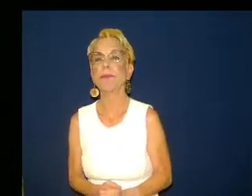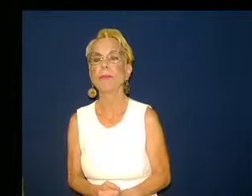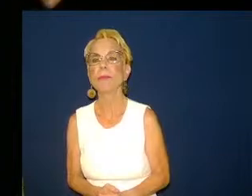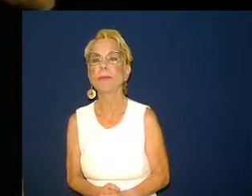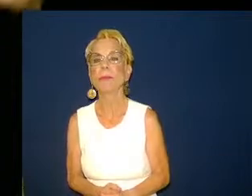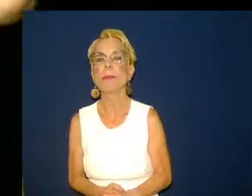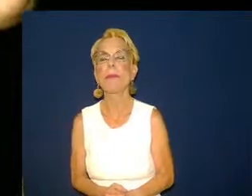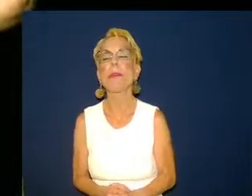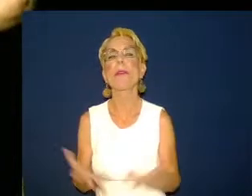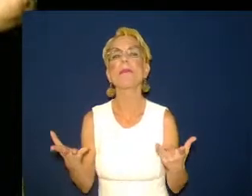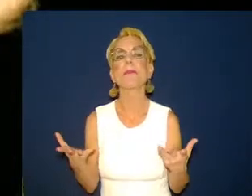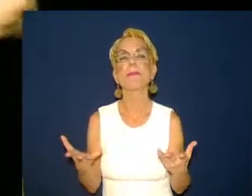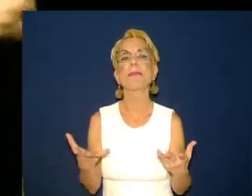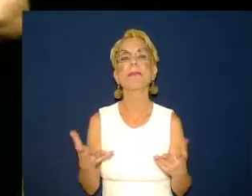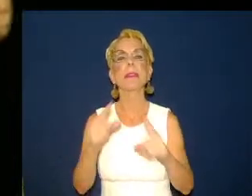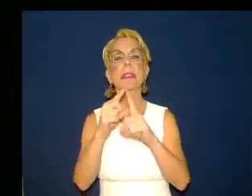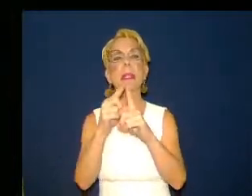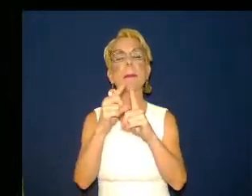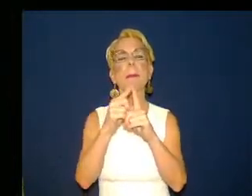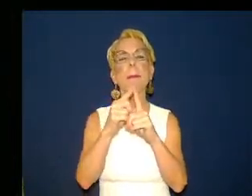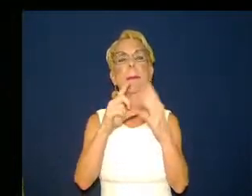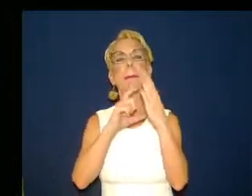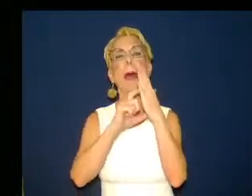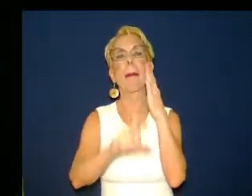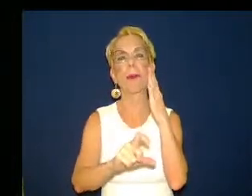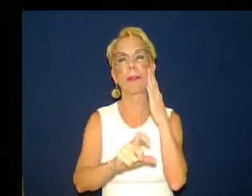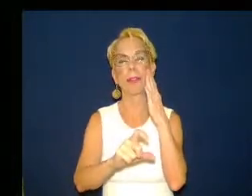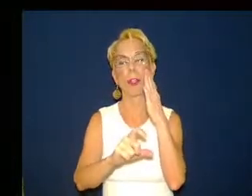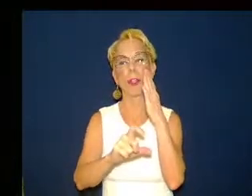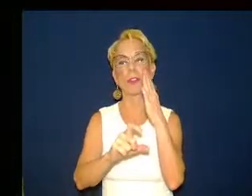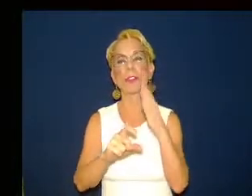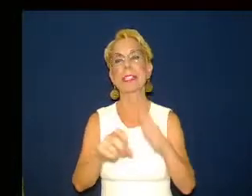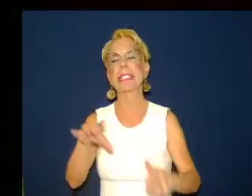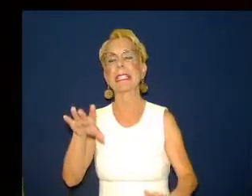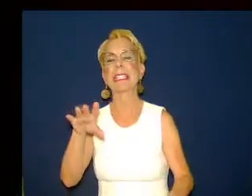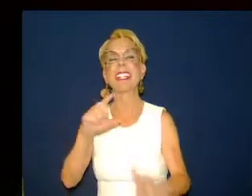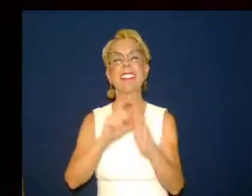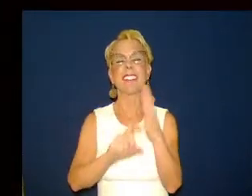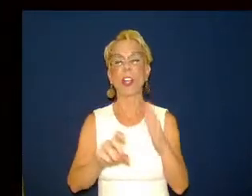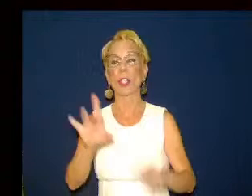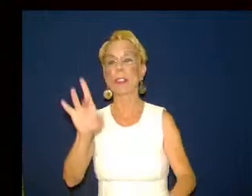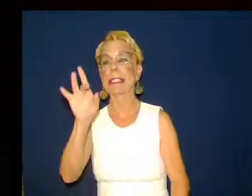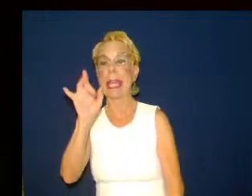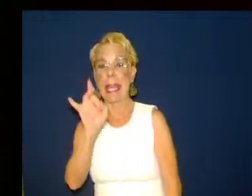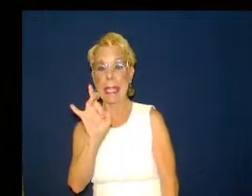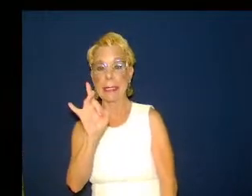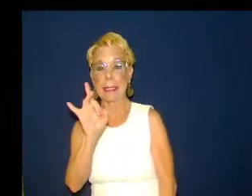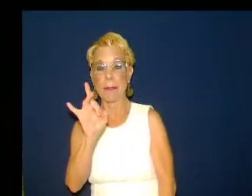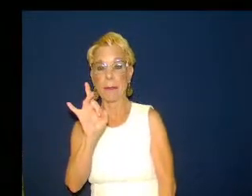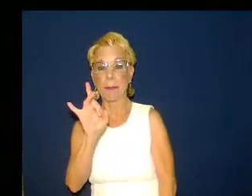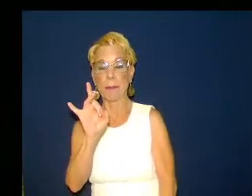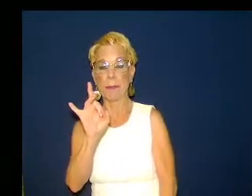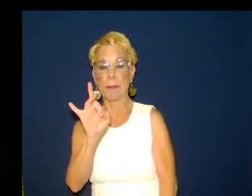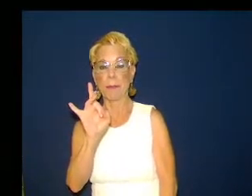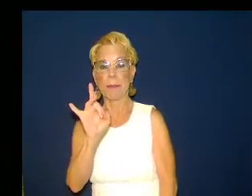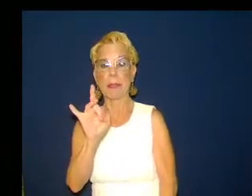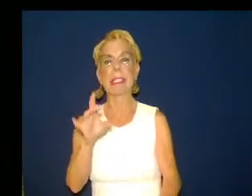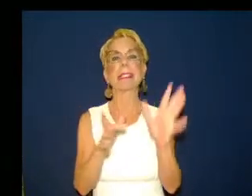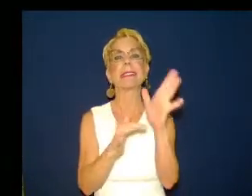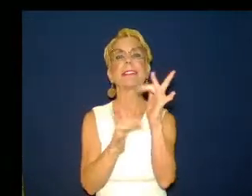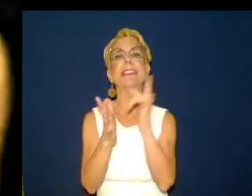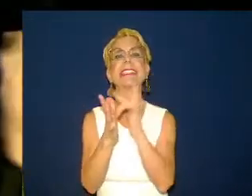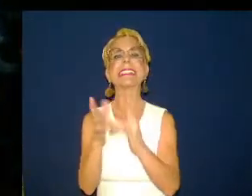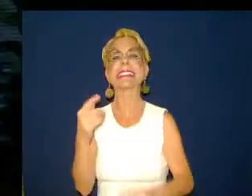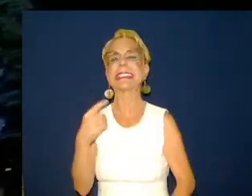the key verse is up on the screen there now, is verse 8. And this is what we're going to read. It says this. Jesus said, "I know your